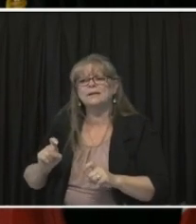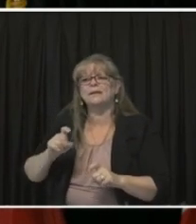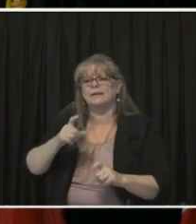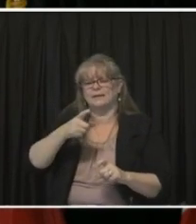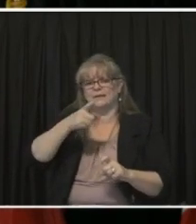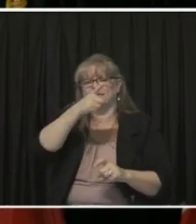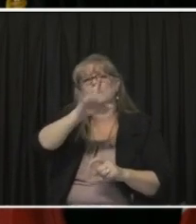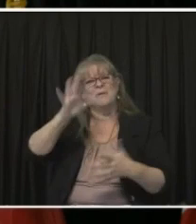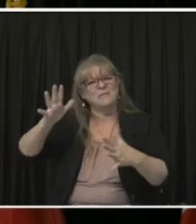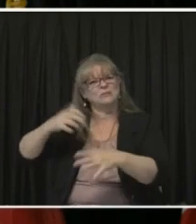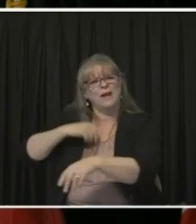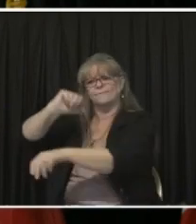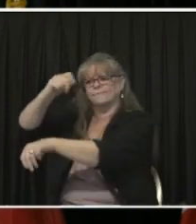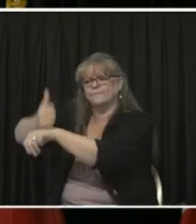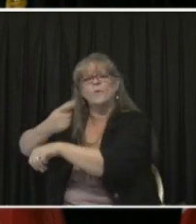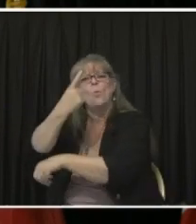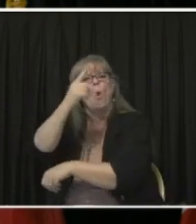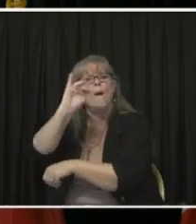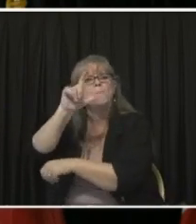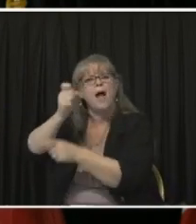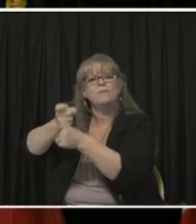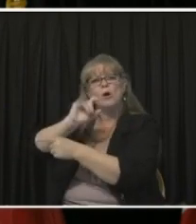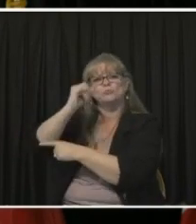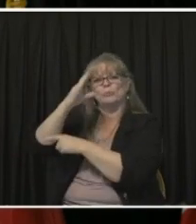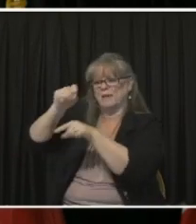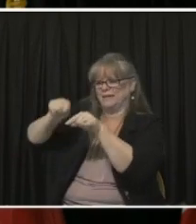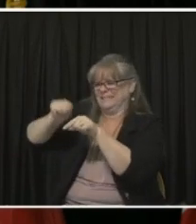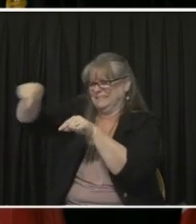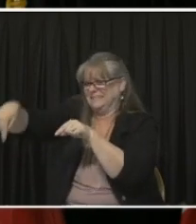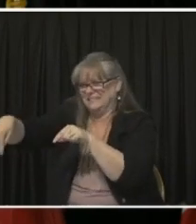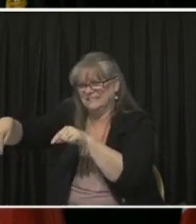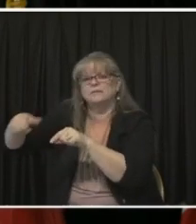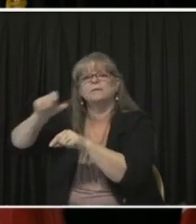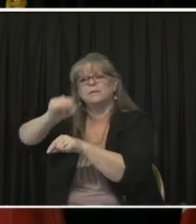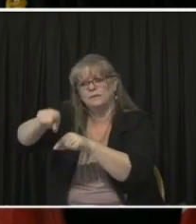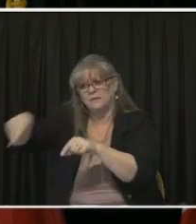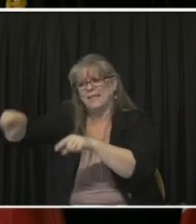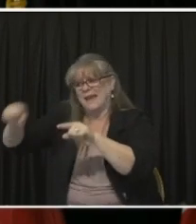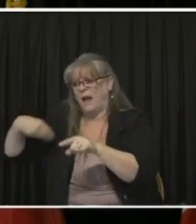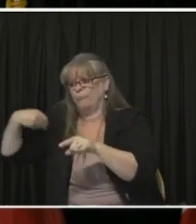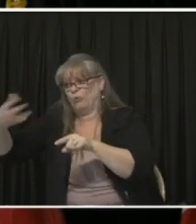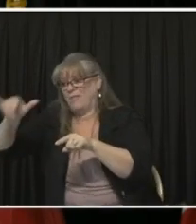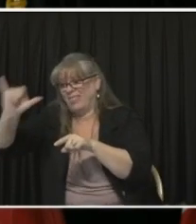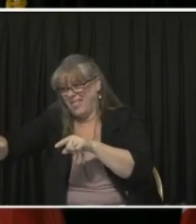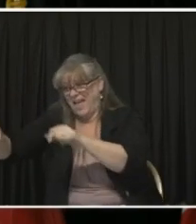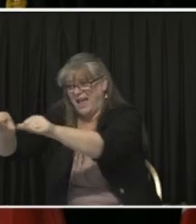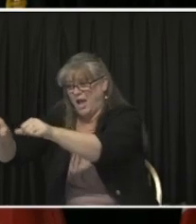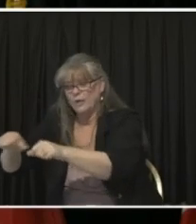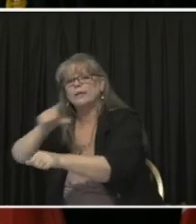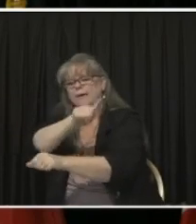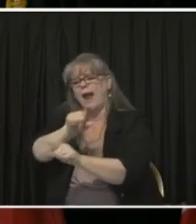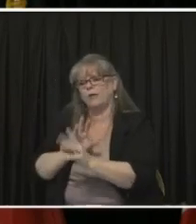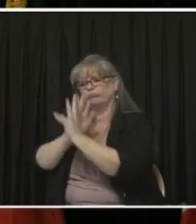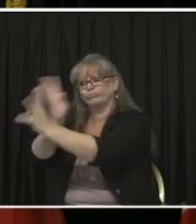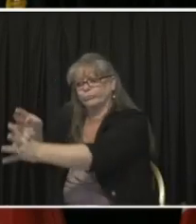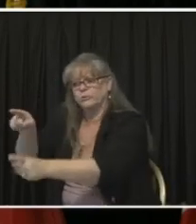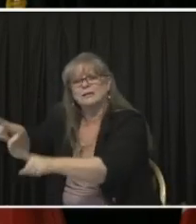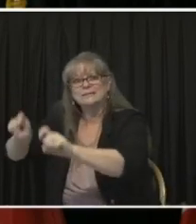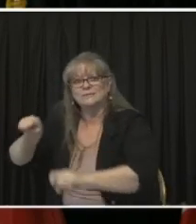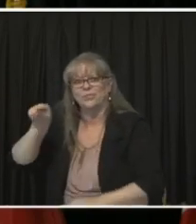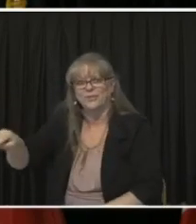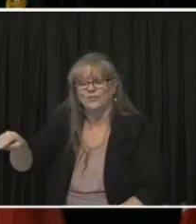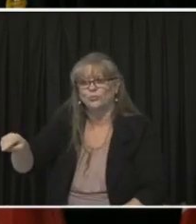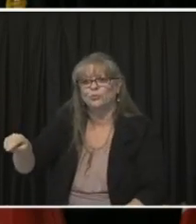testing available when we can in the area. And Weld County Health, it's a priority for them as well. But we would certainly work